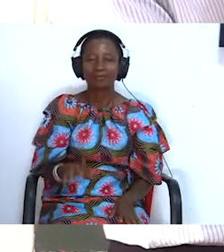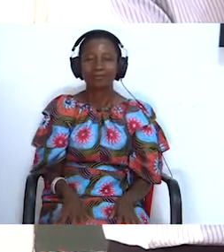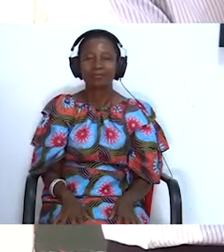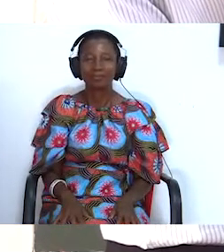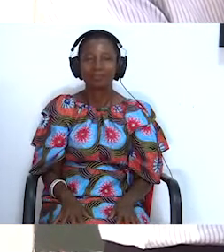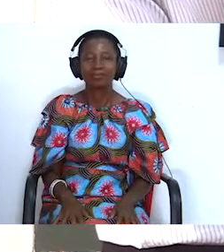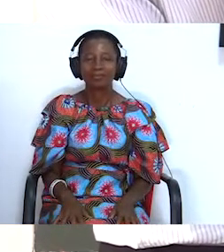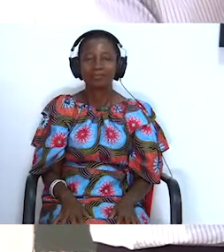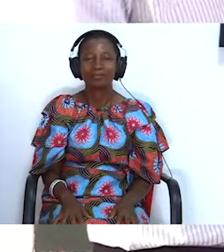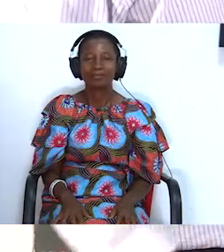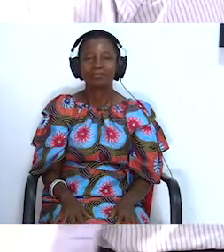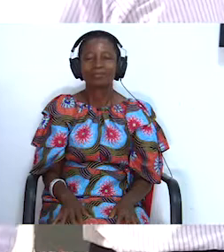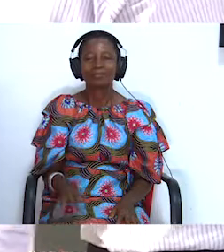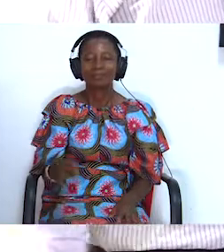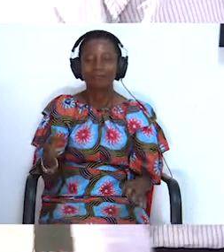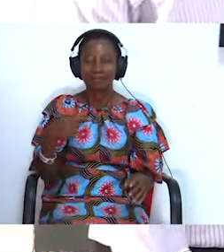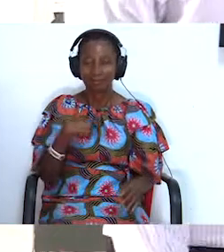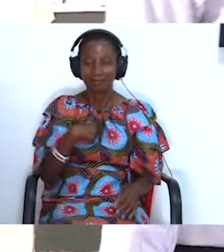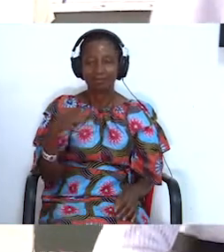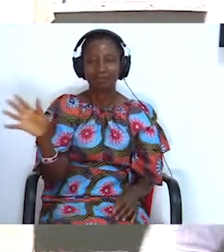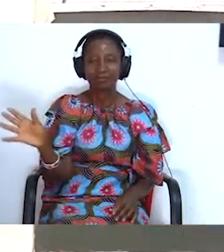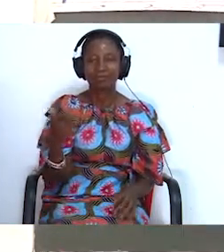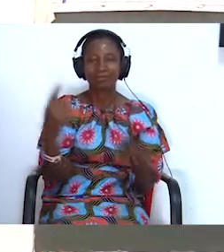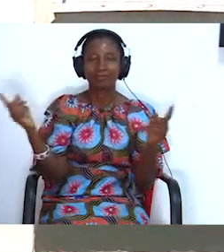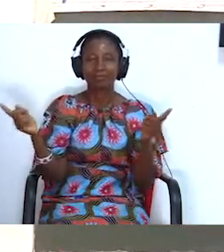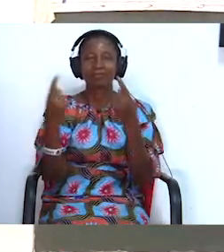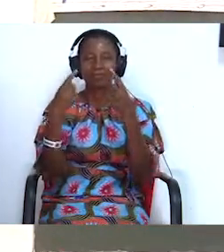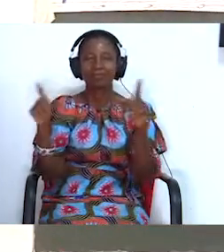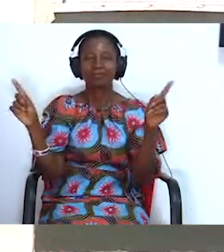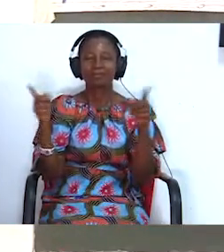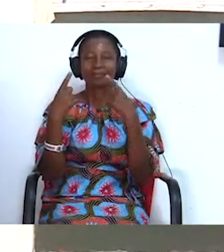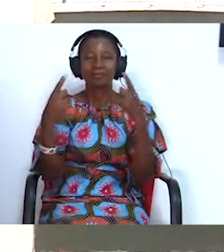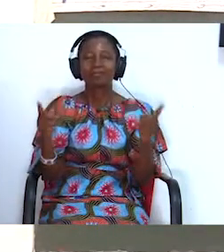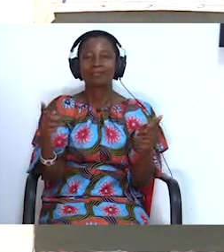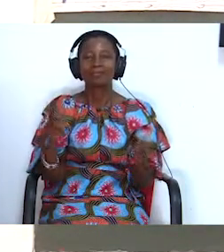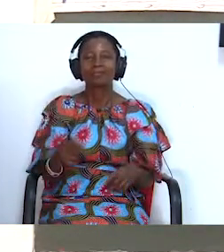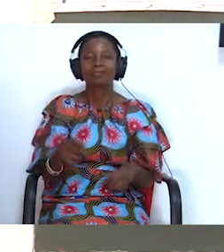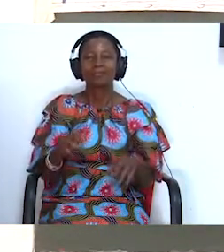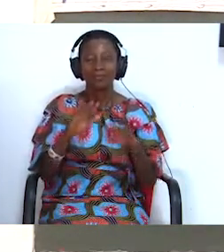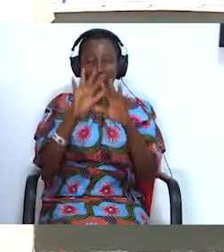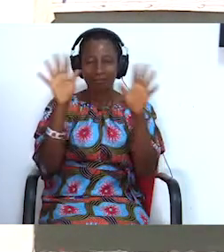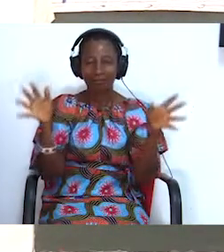down, and a flick. Very good. Now we move to the song.